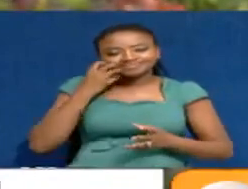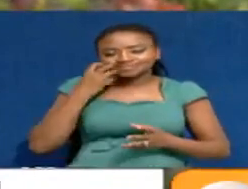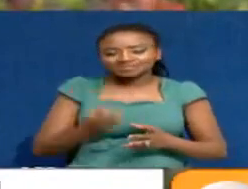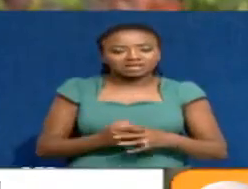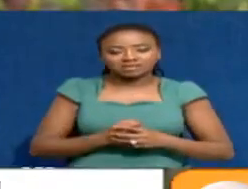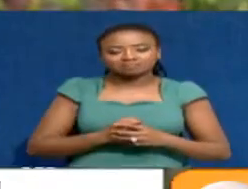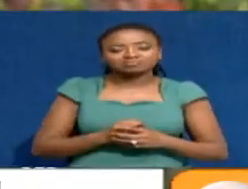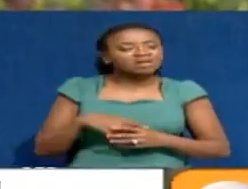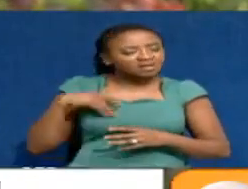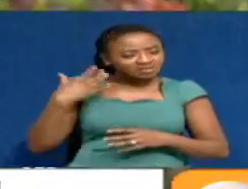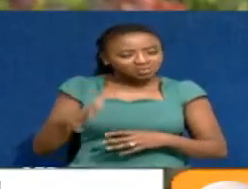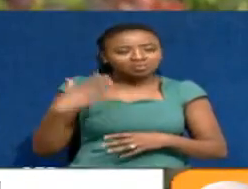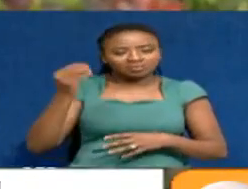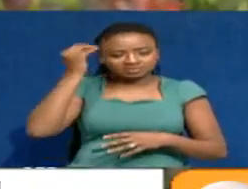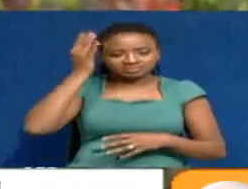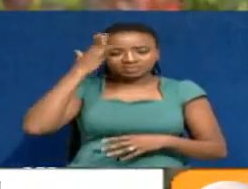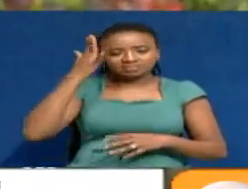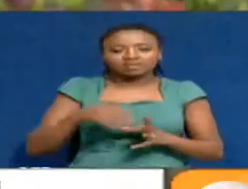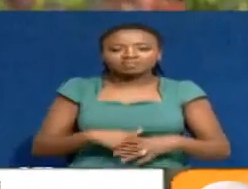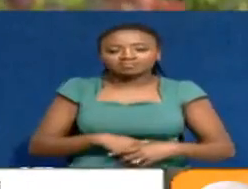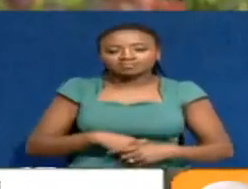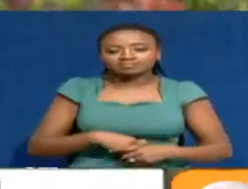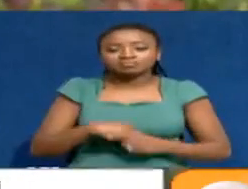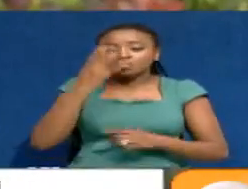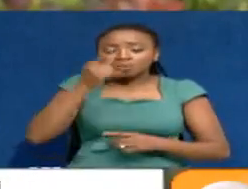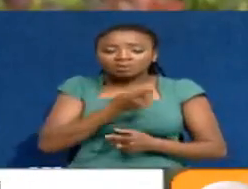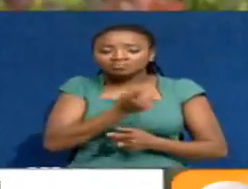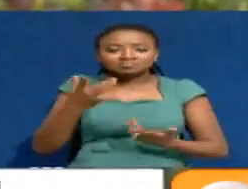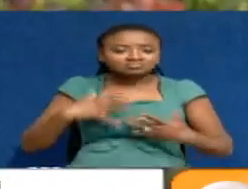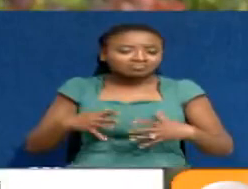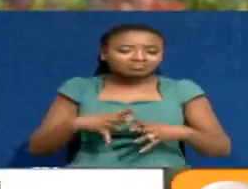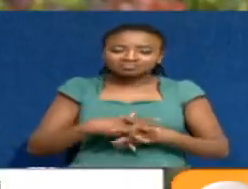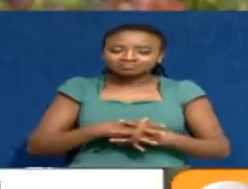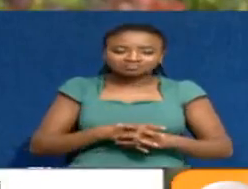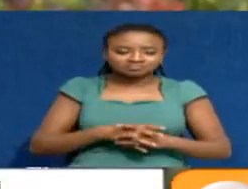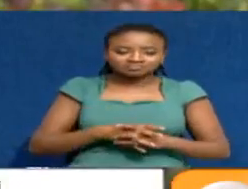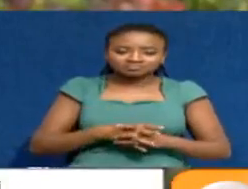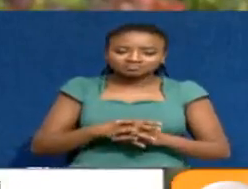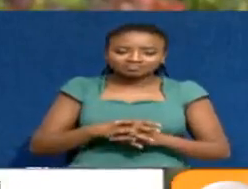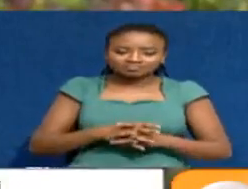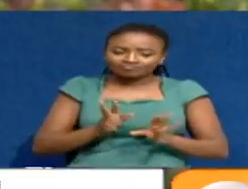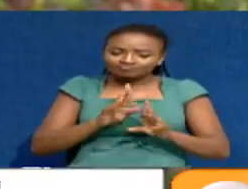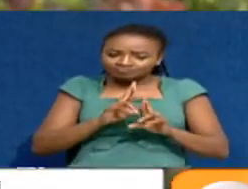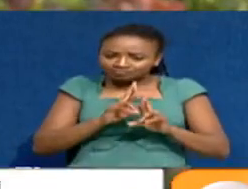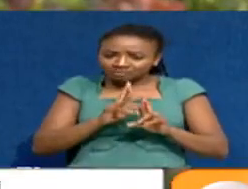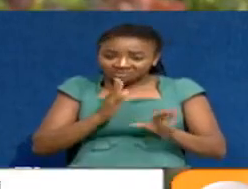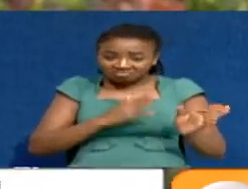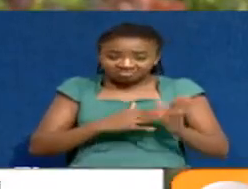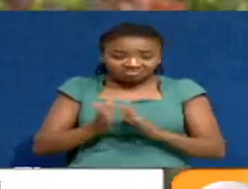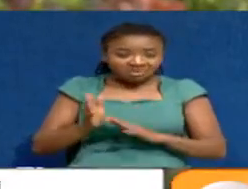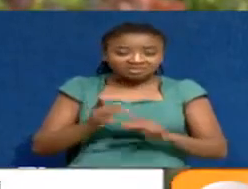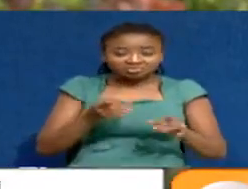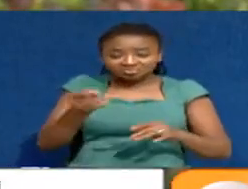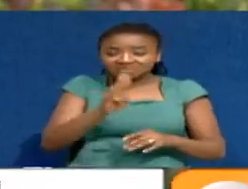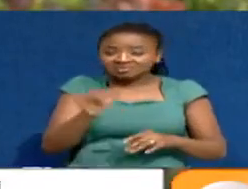goes down in history, that these people could not have been prepared to even pay the